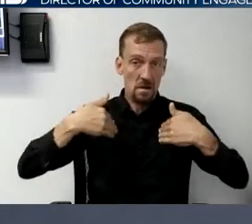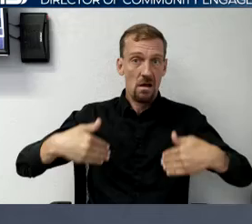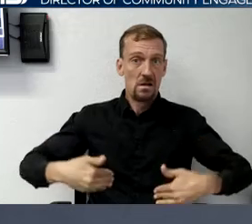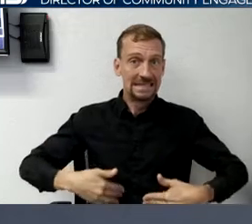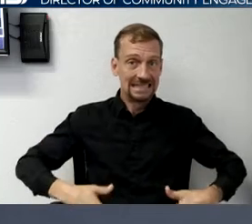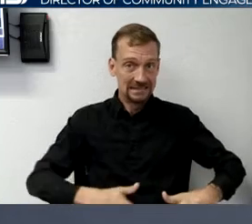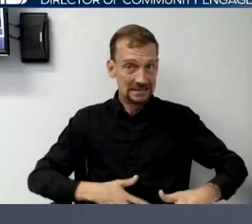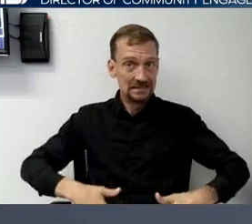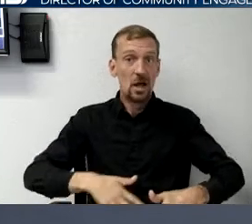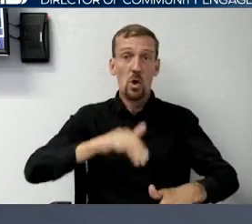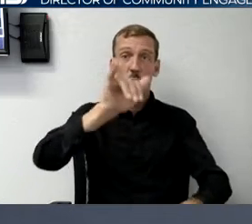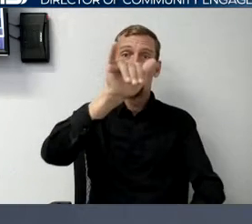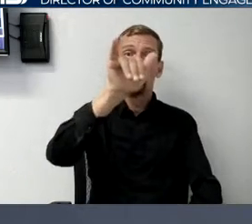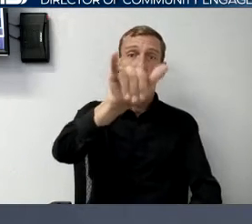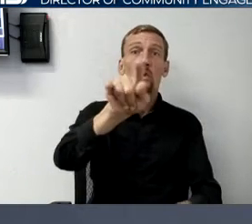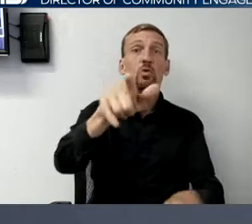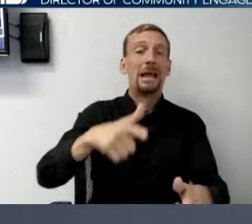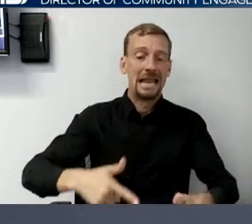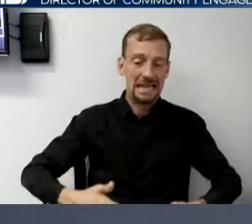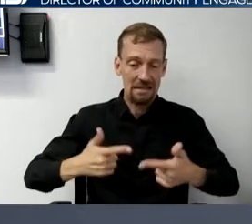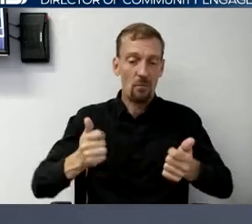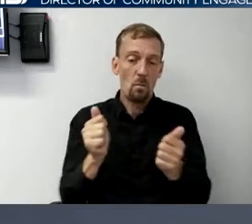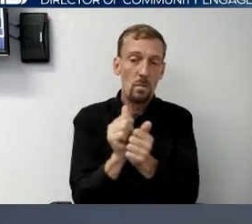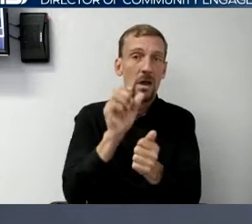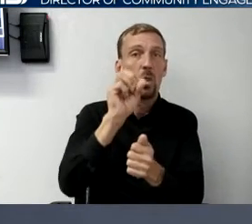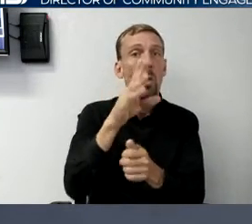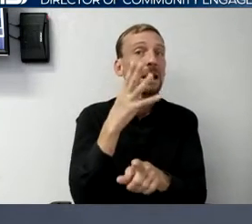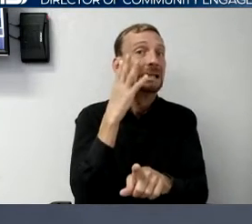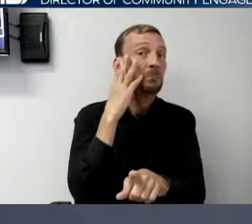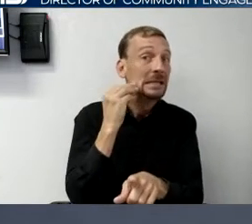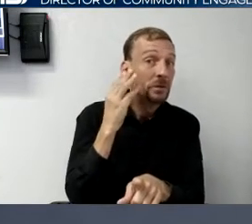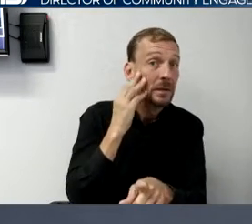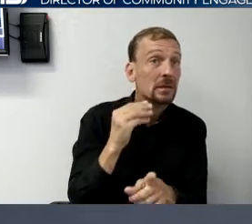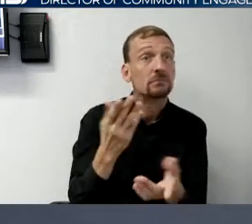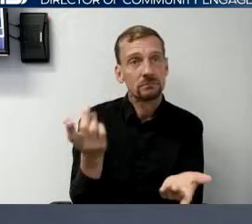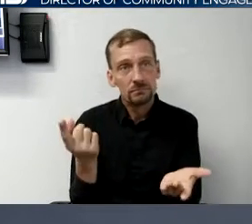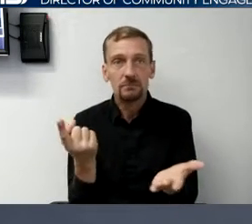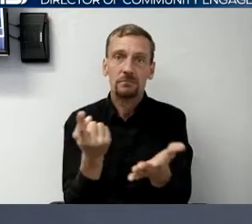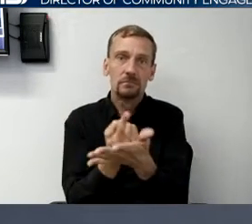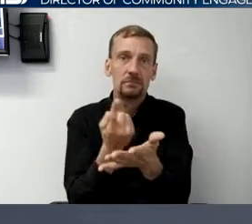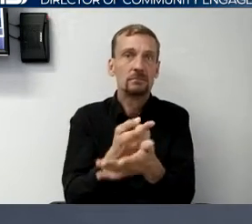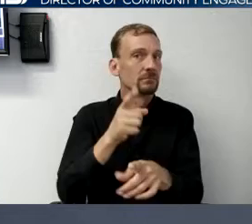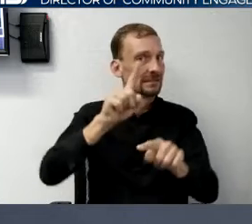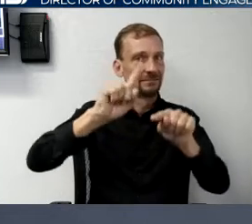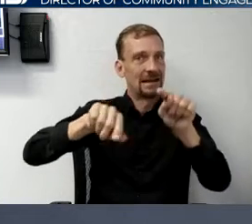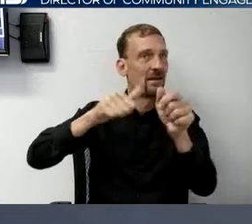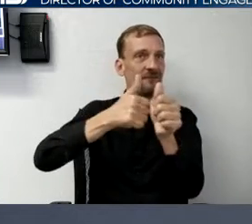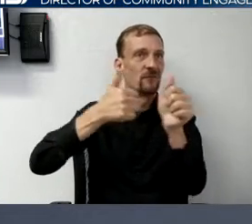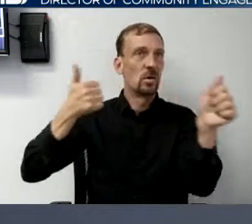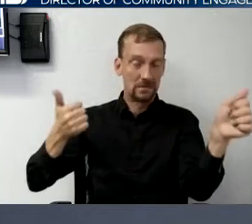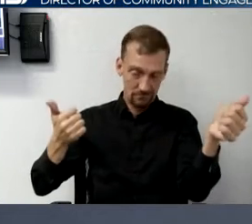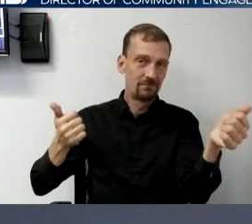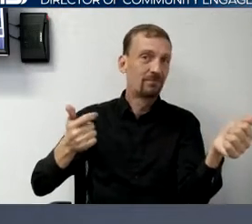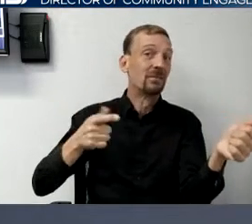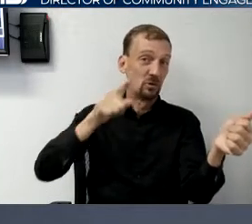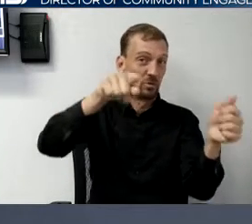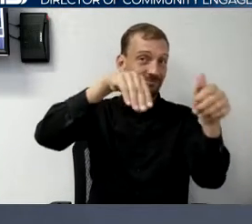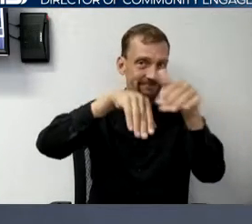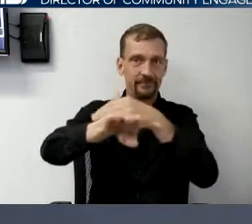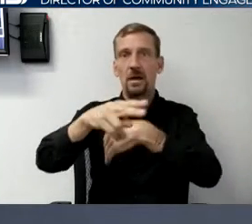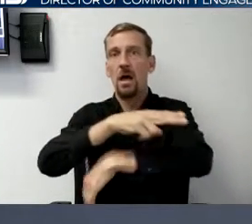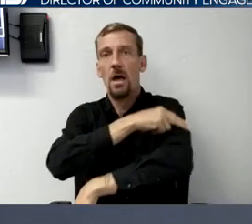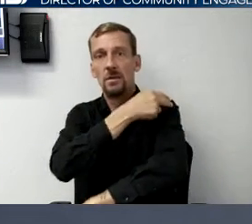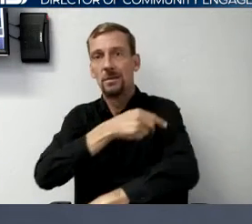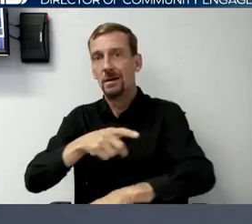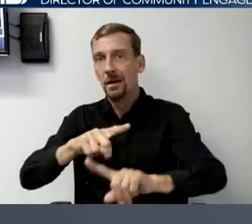conditions that you live with or that you experience that oftentimes are unavoidable and put you in the hospital. But we